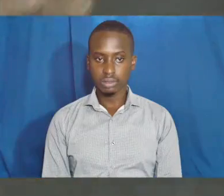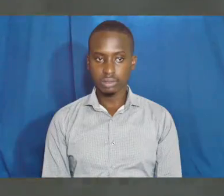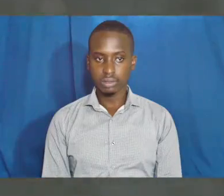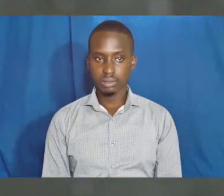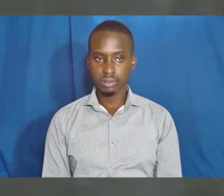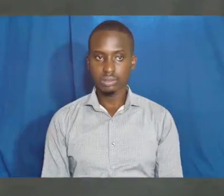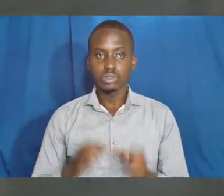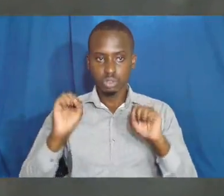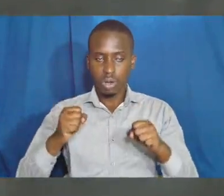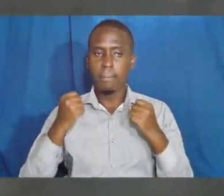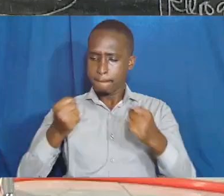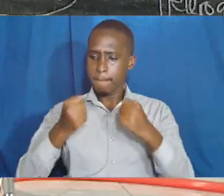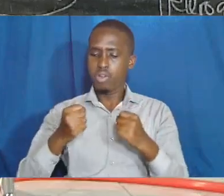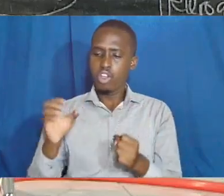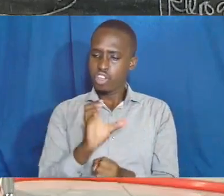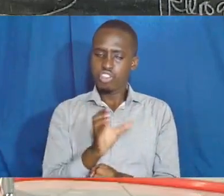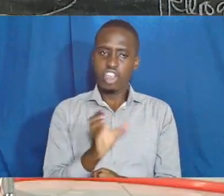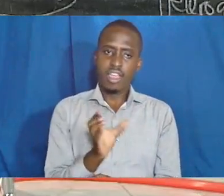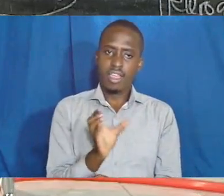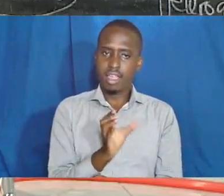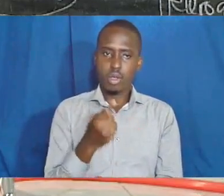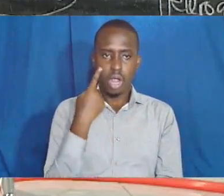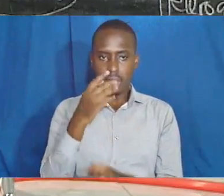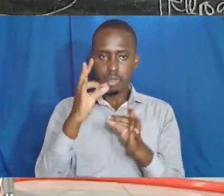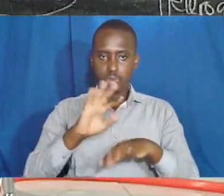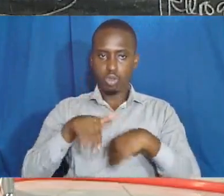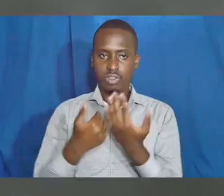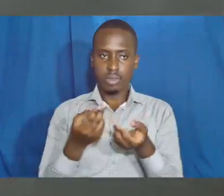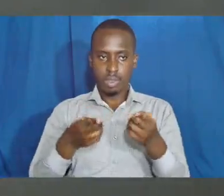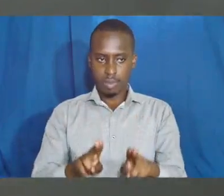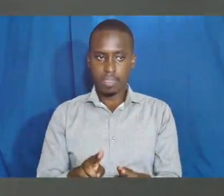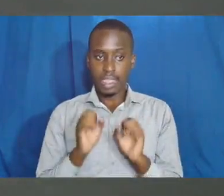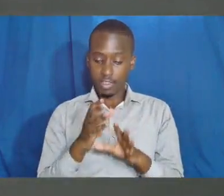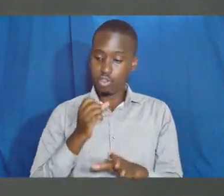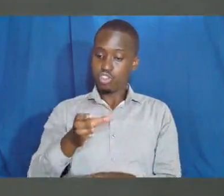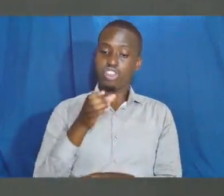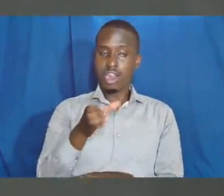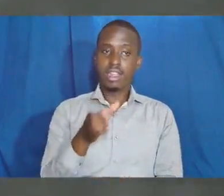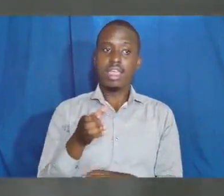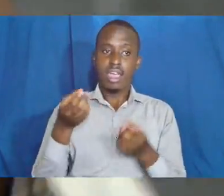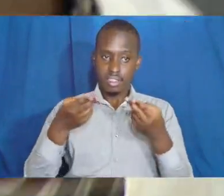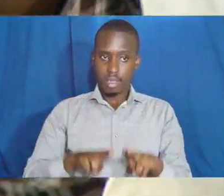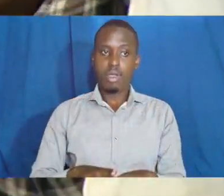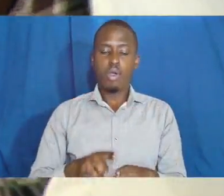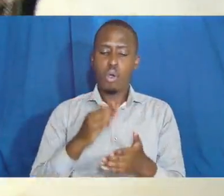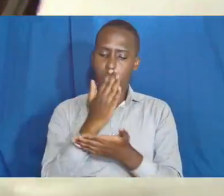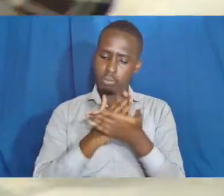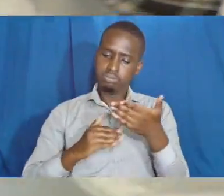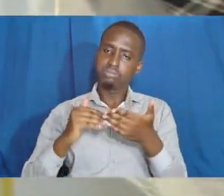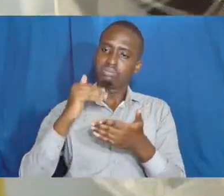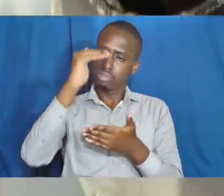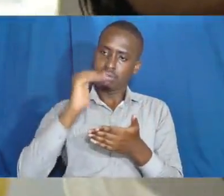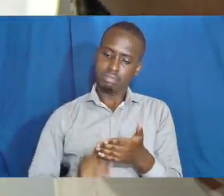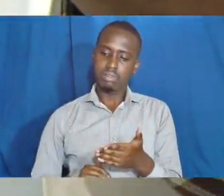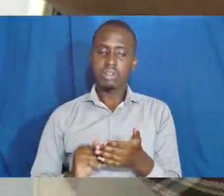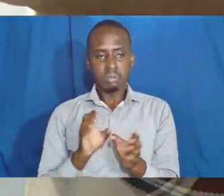We can even shake and then see what happens. So you see, as you shake, there will be even layers trying to